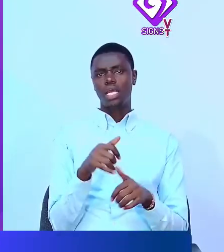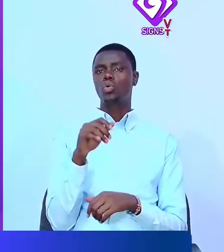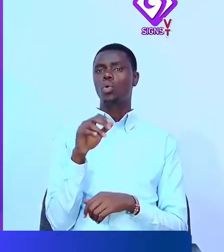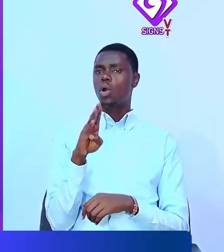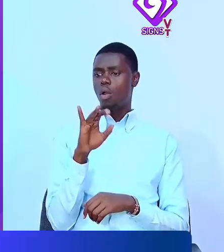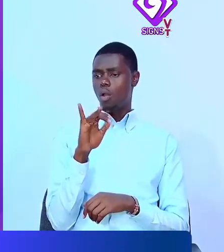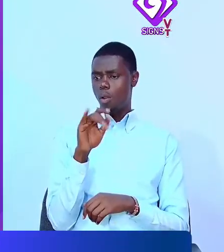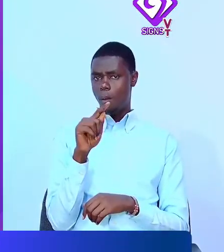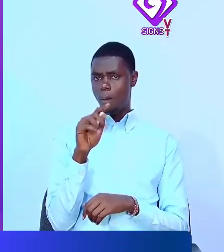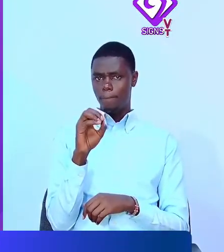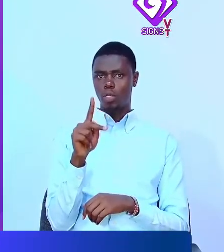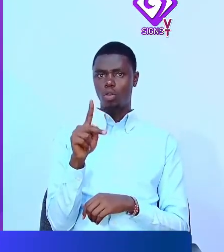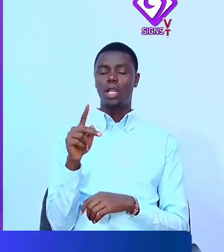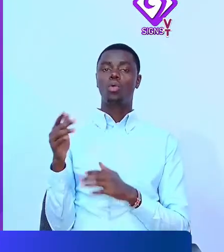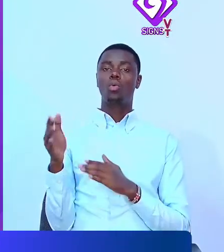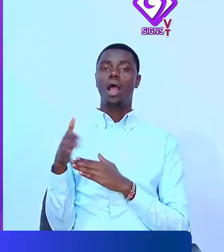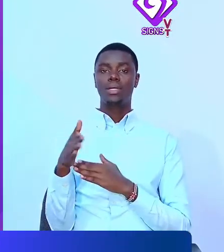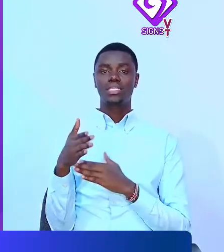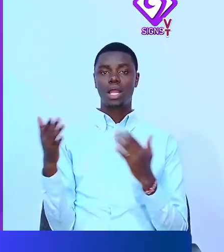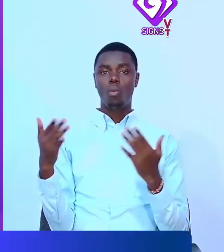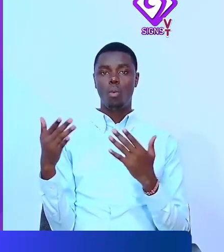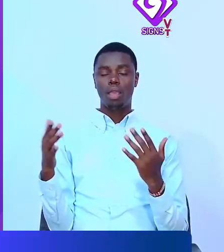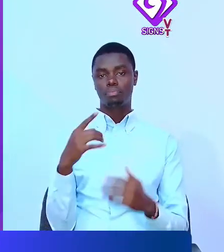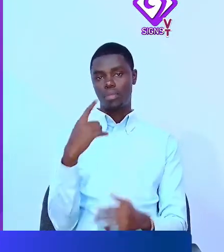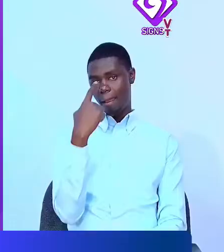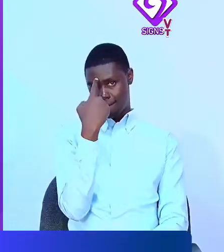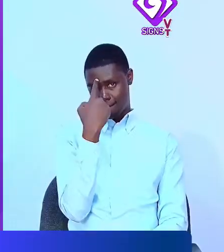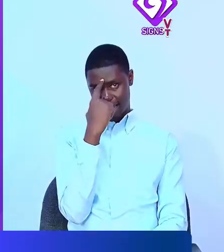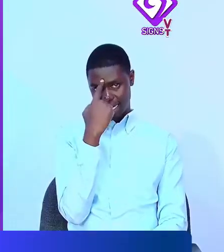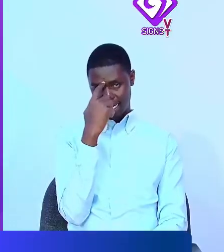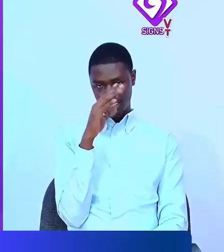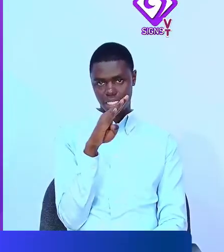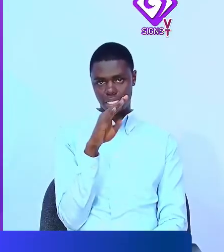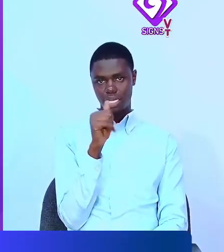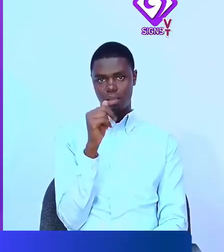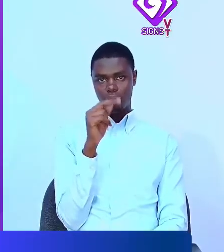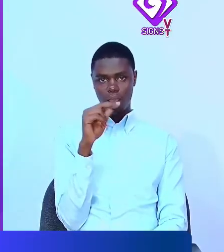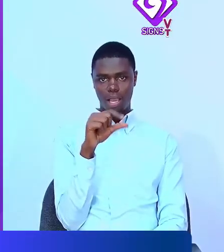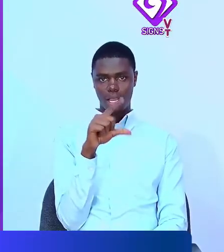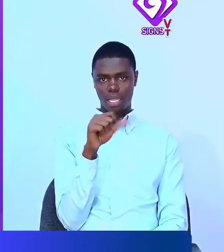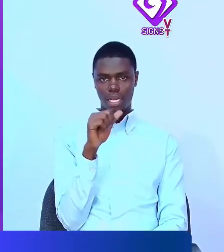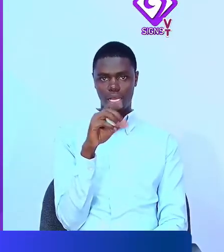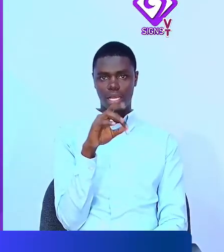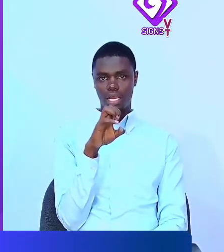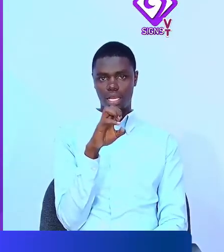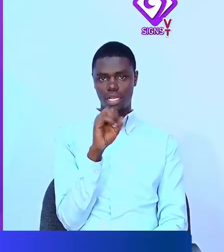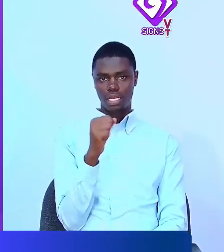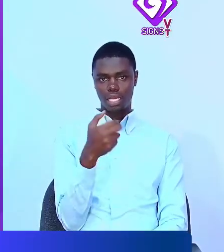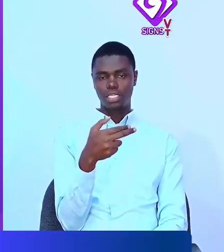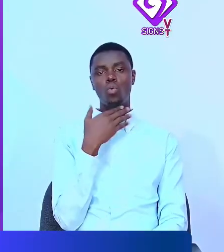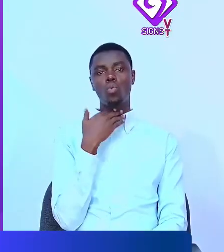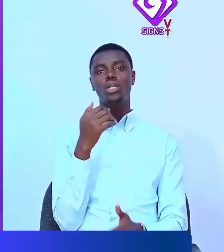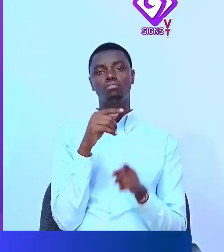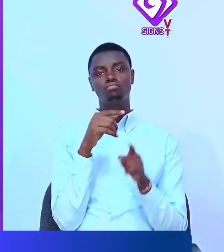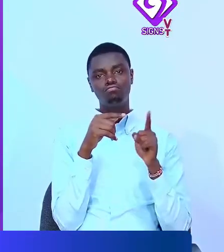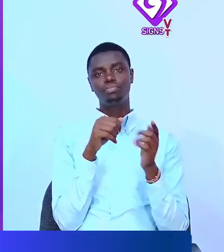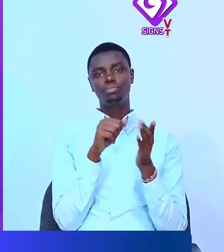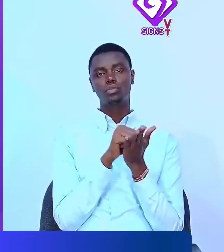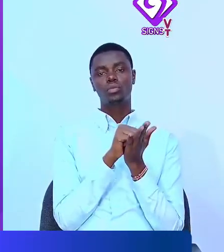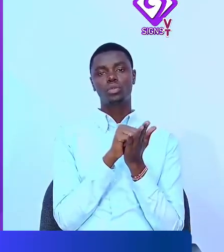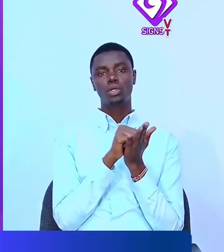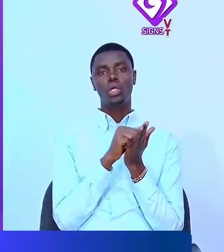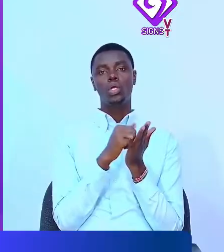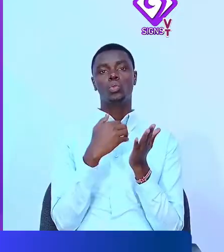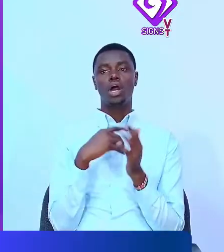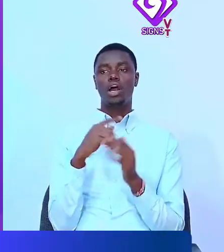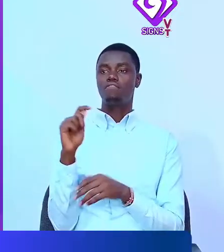was ambassador in Bangladesh, isn't it? And he wanted Bangladesh to print, to have